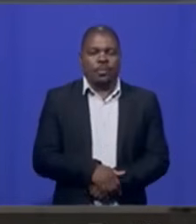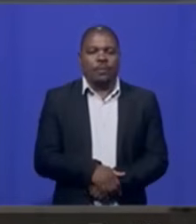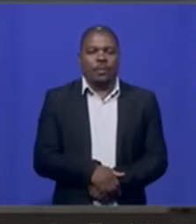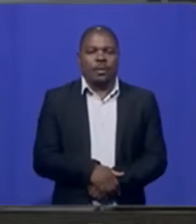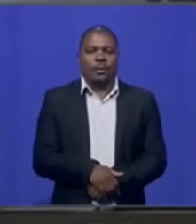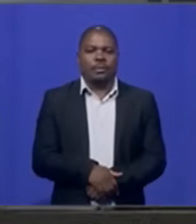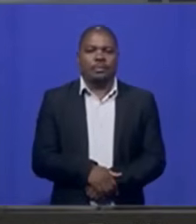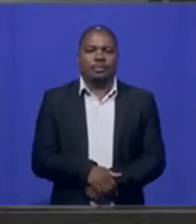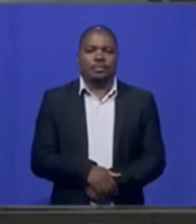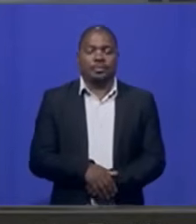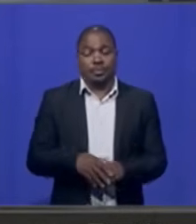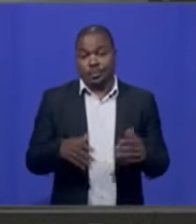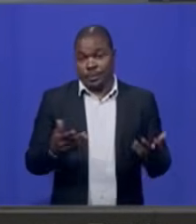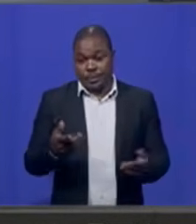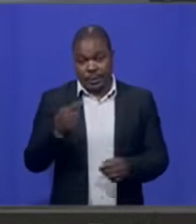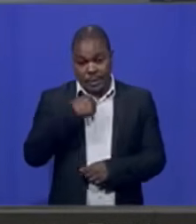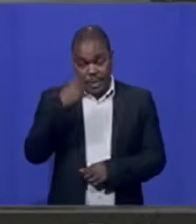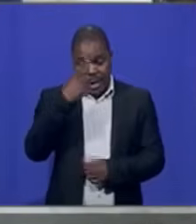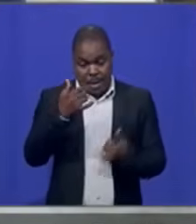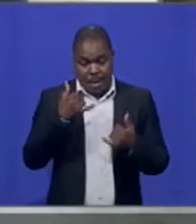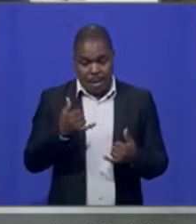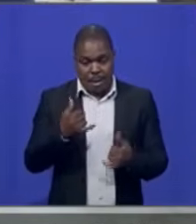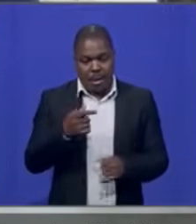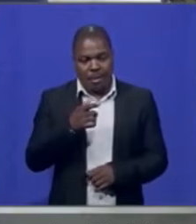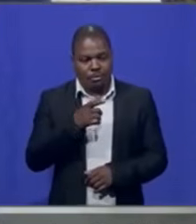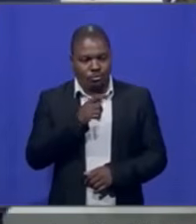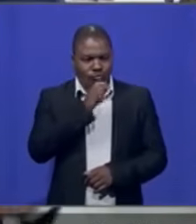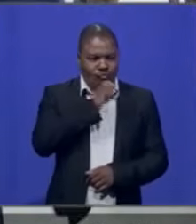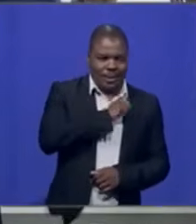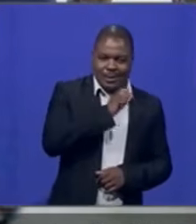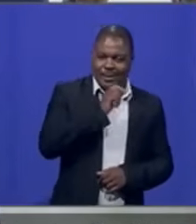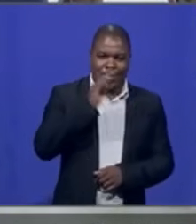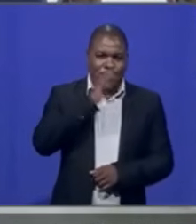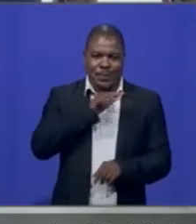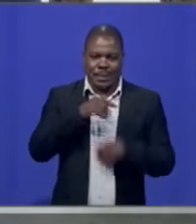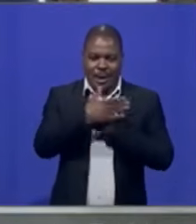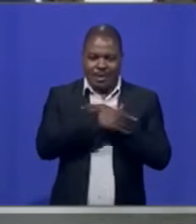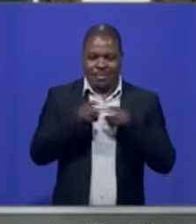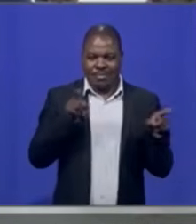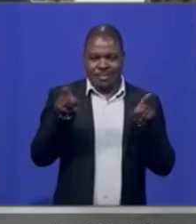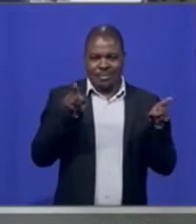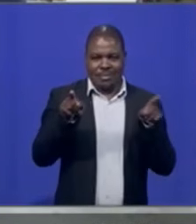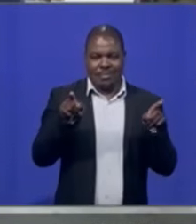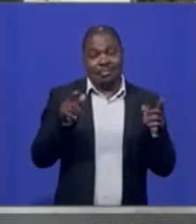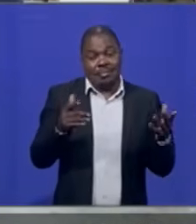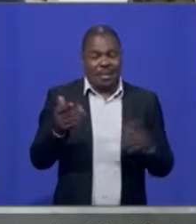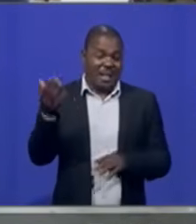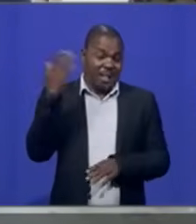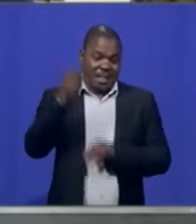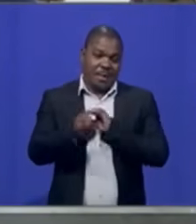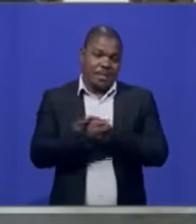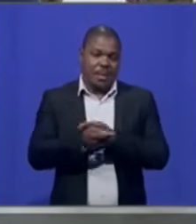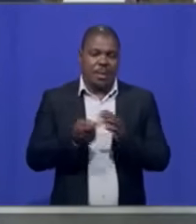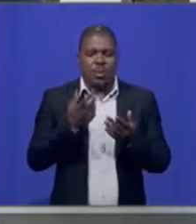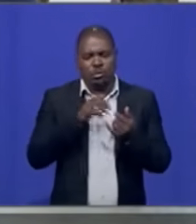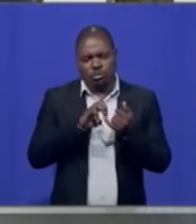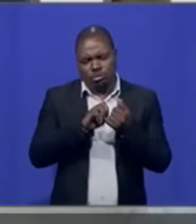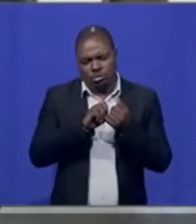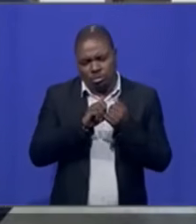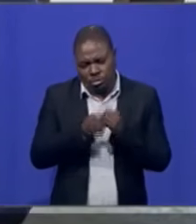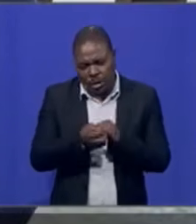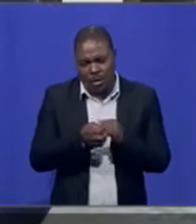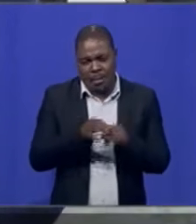bridge the existing mistrust which is there is a history to that. I think a lot of effort would be